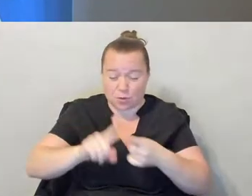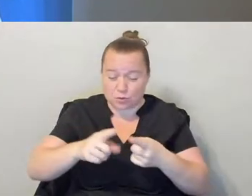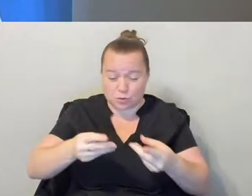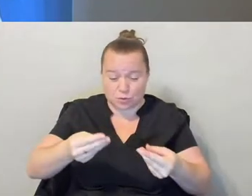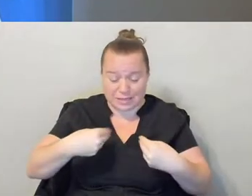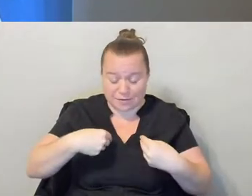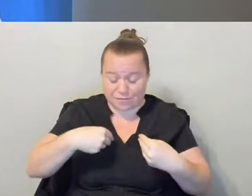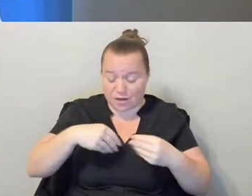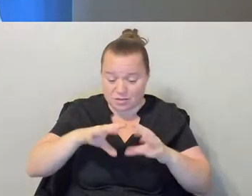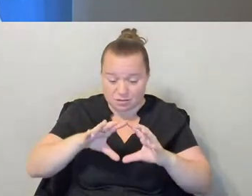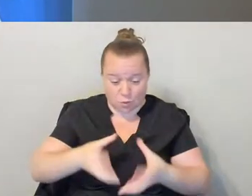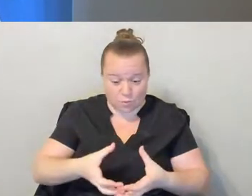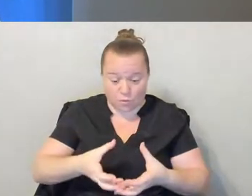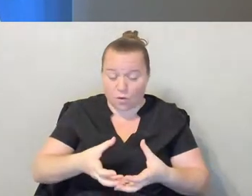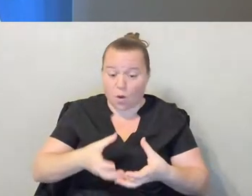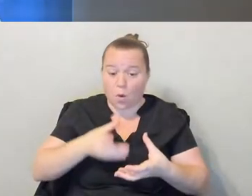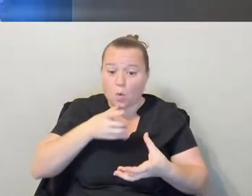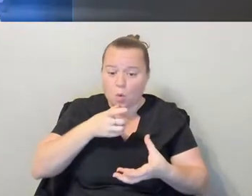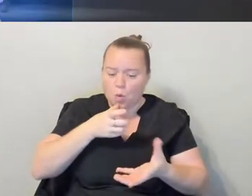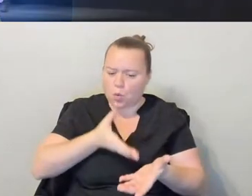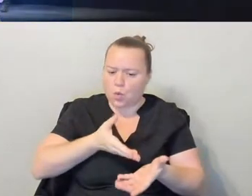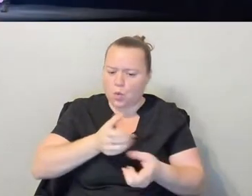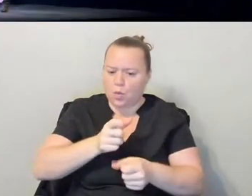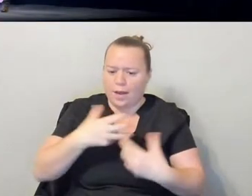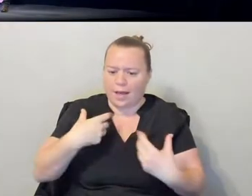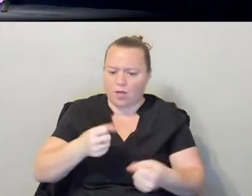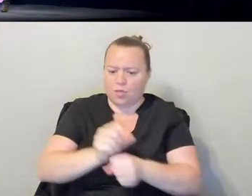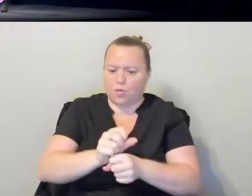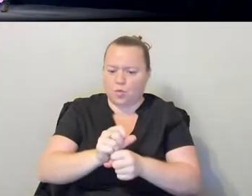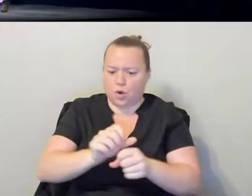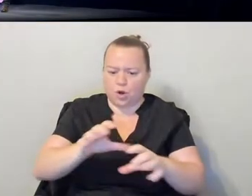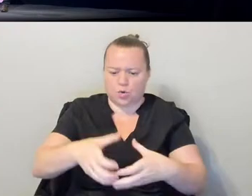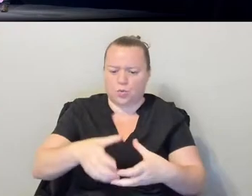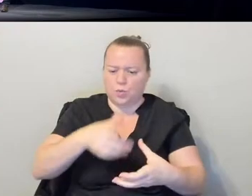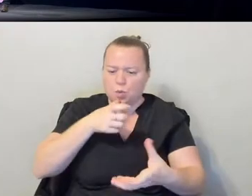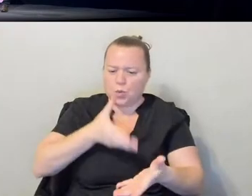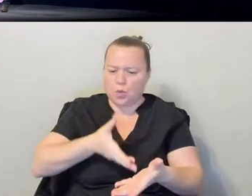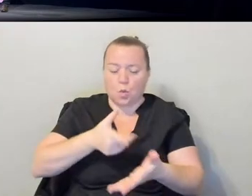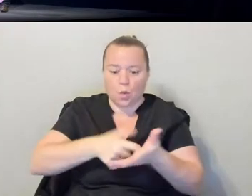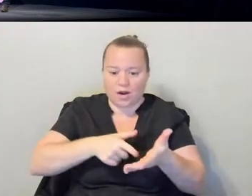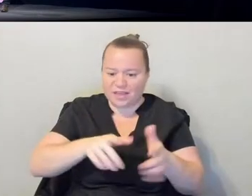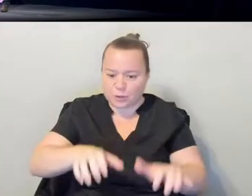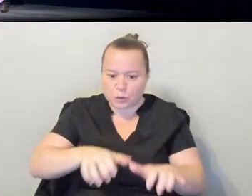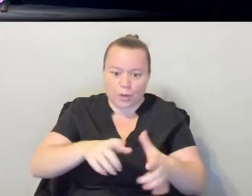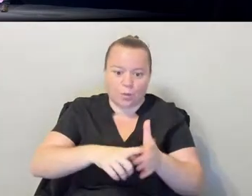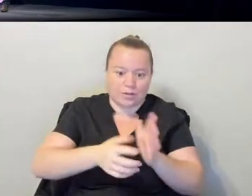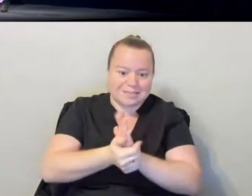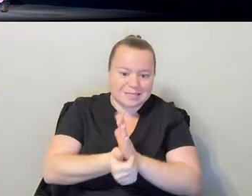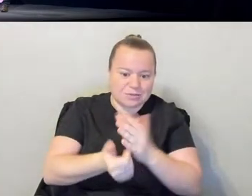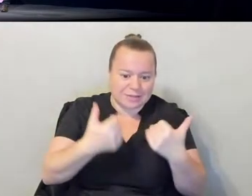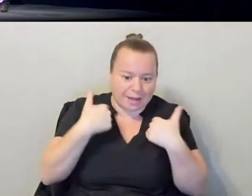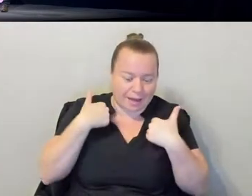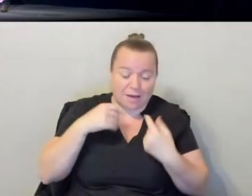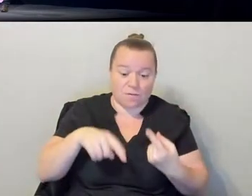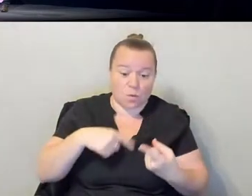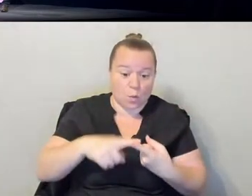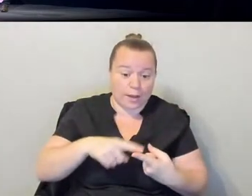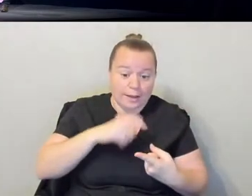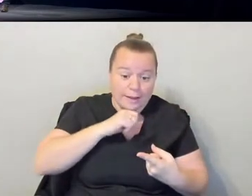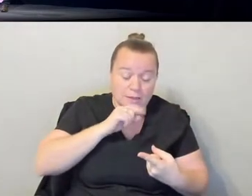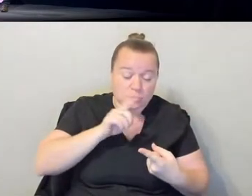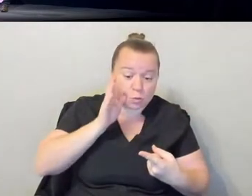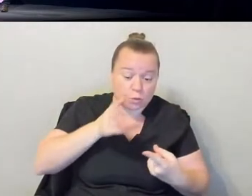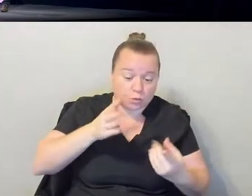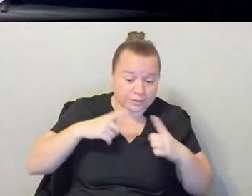who their health workforce is, what they are doing, what skills they have, when they're about to retire.